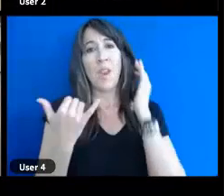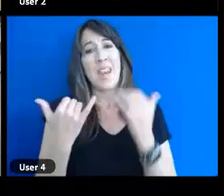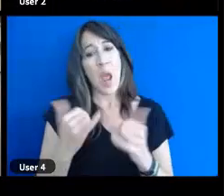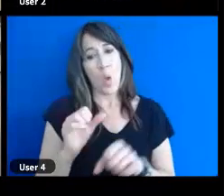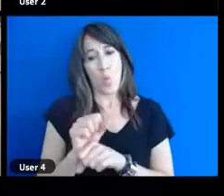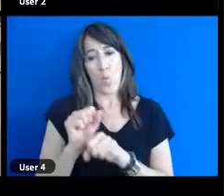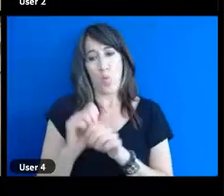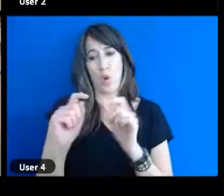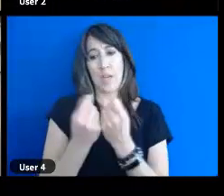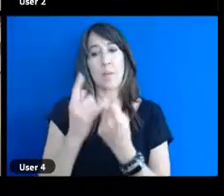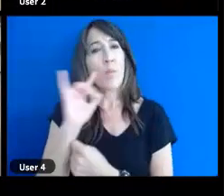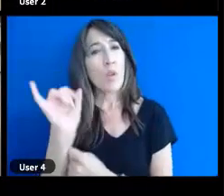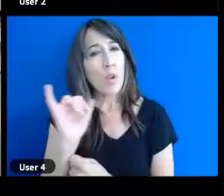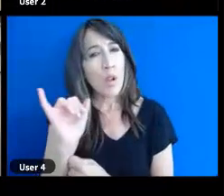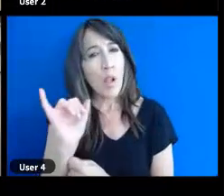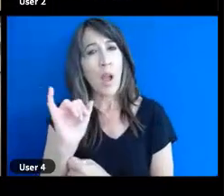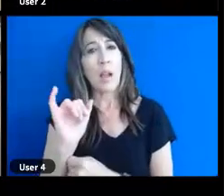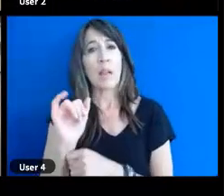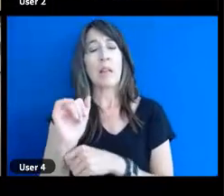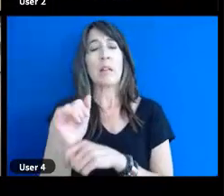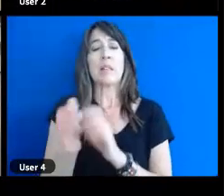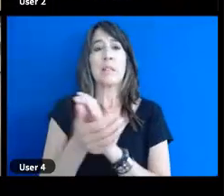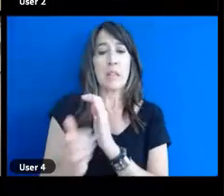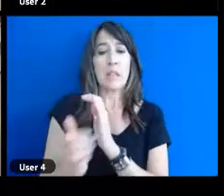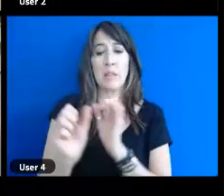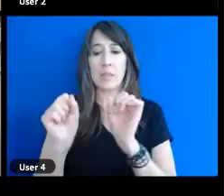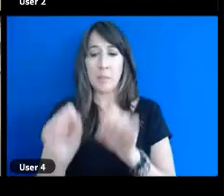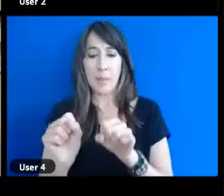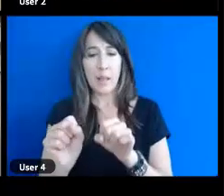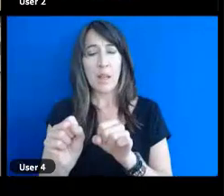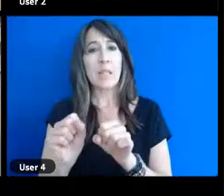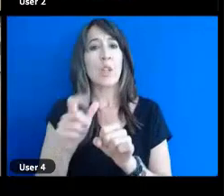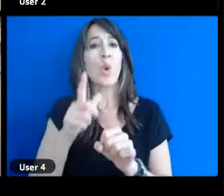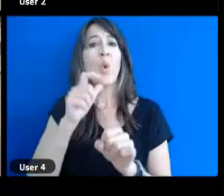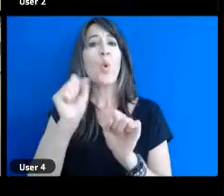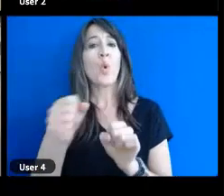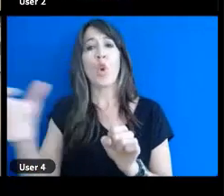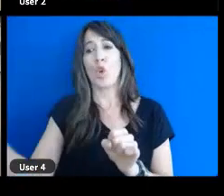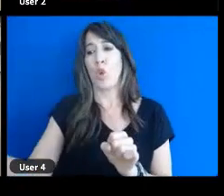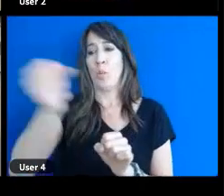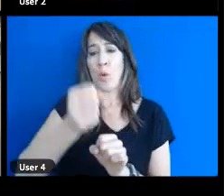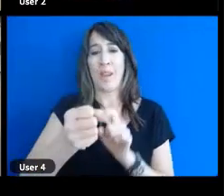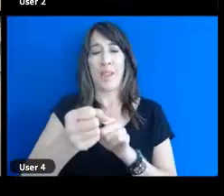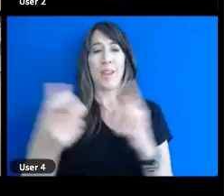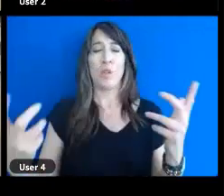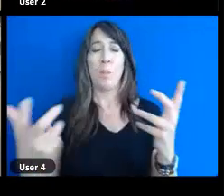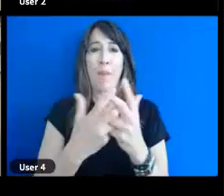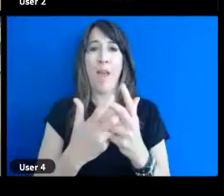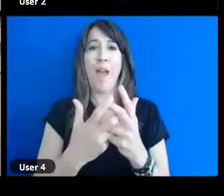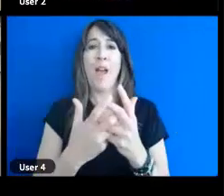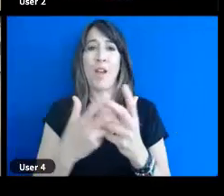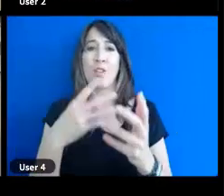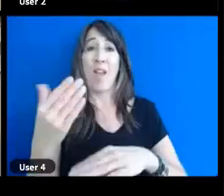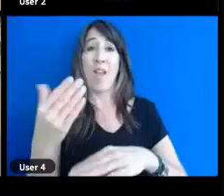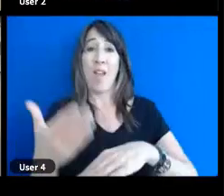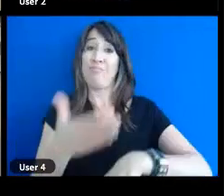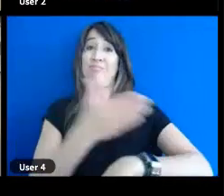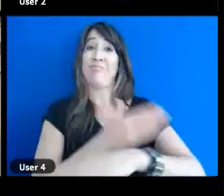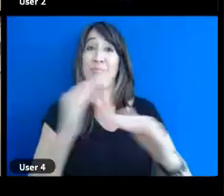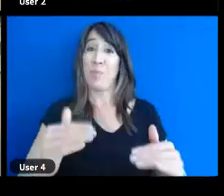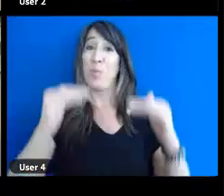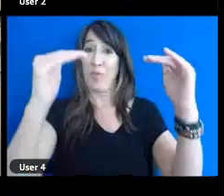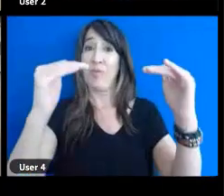what is the current composition of your workforce, where are your skills and abilities, and who can you bring in to